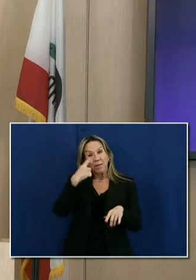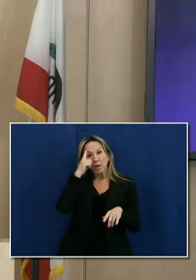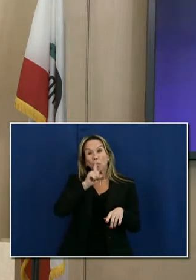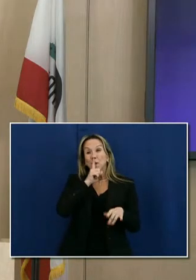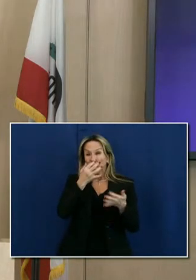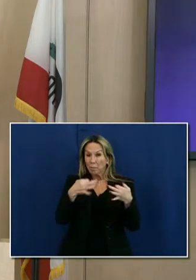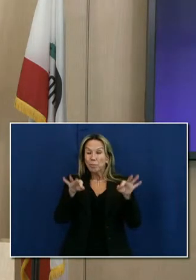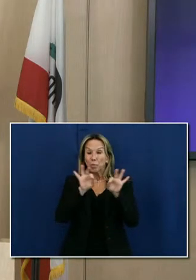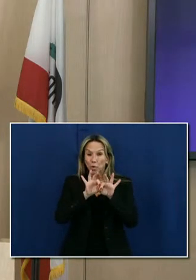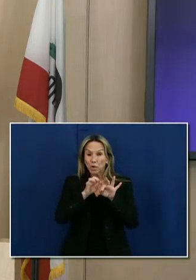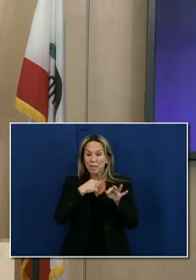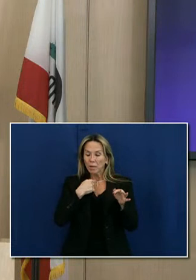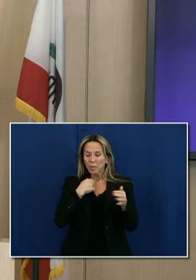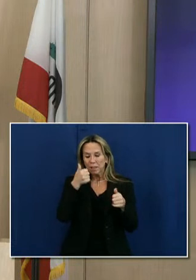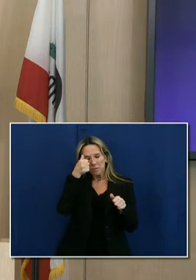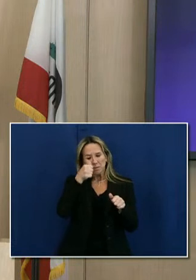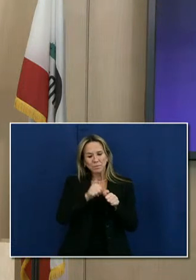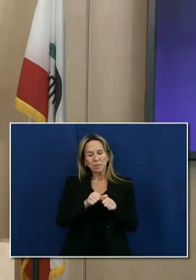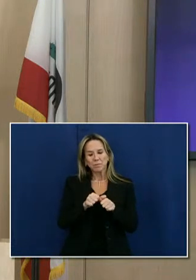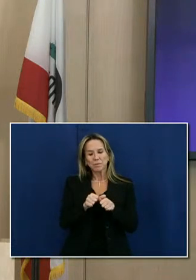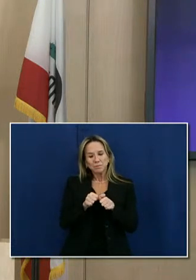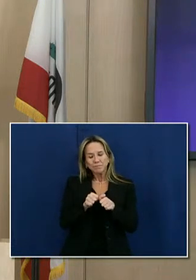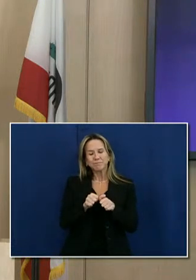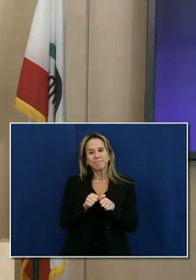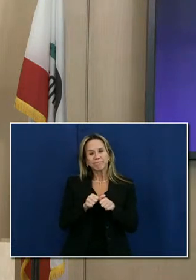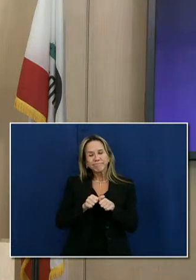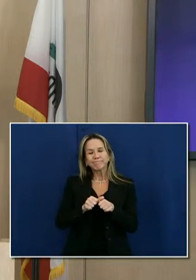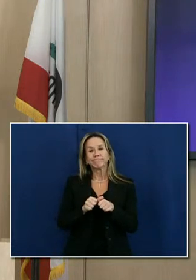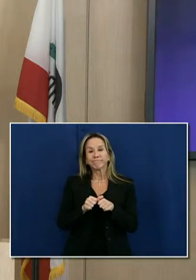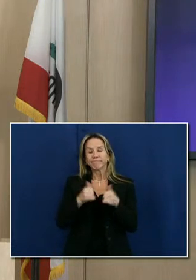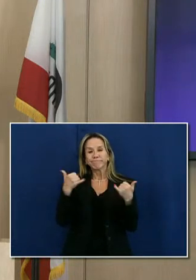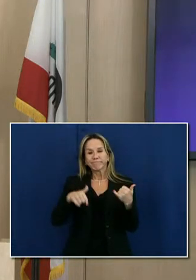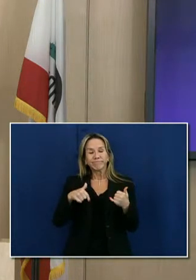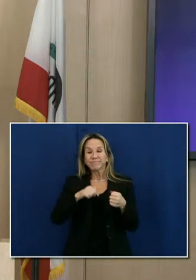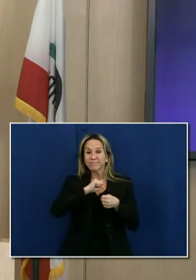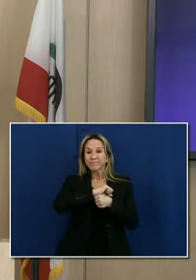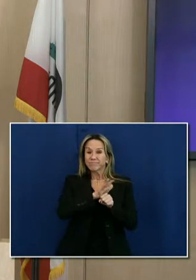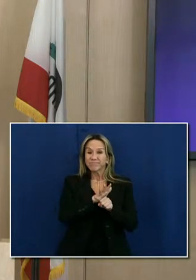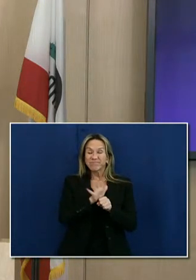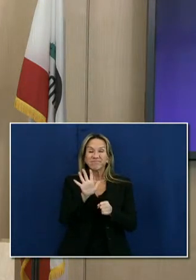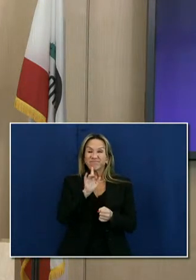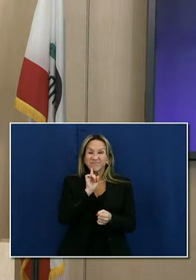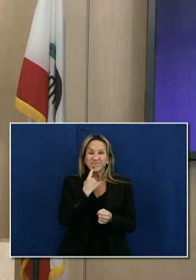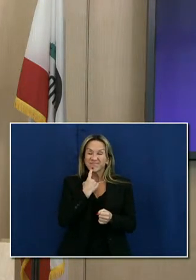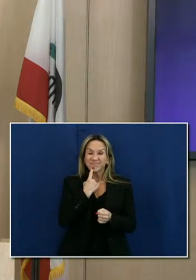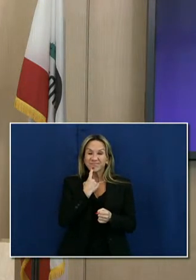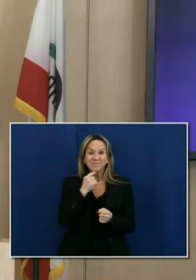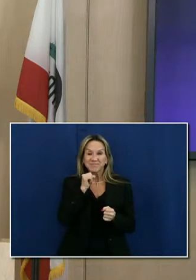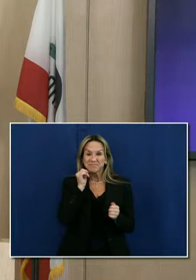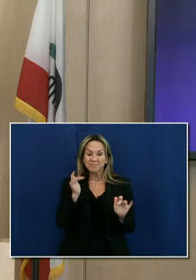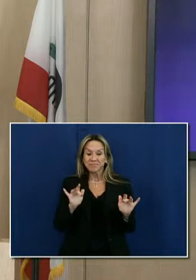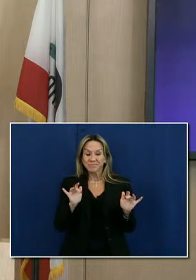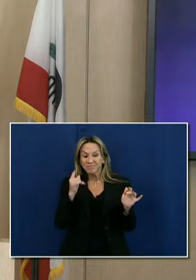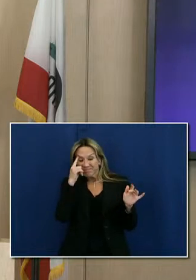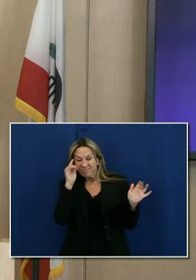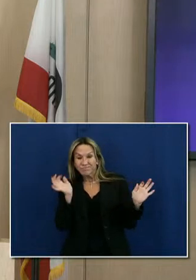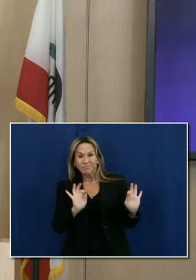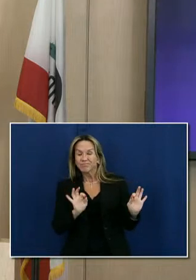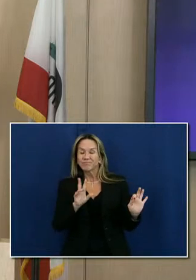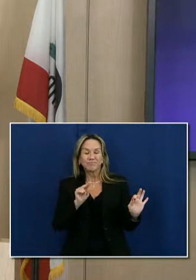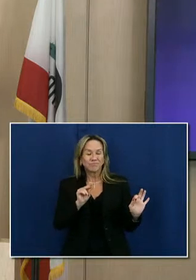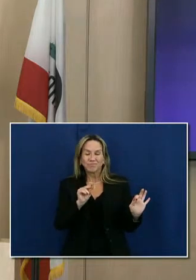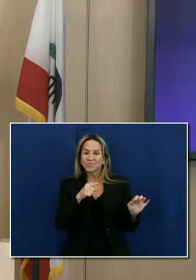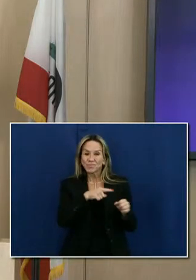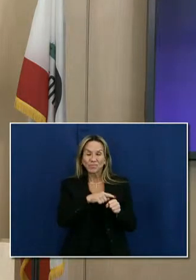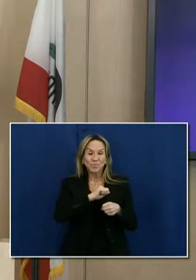important that we all take pause and remind ourselves that this disease is very serious. Even if it has a